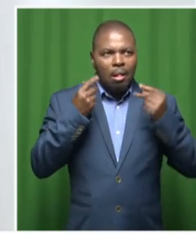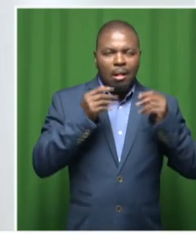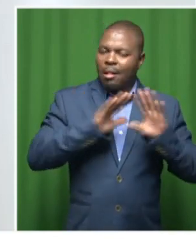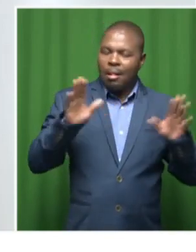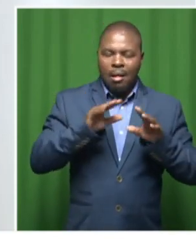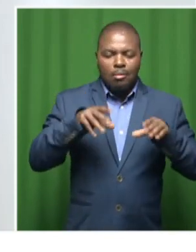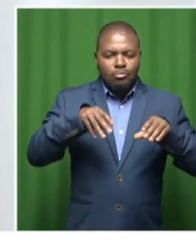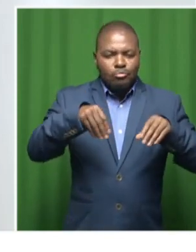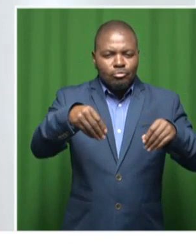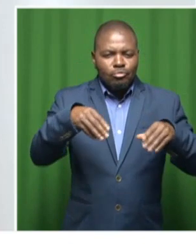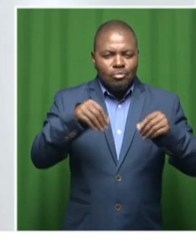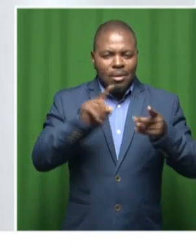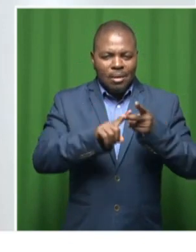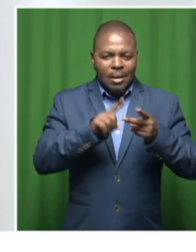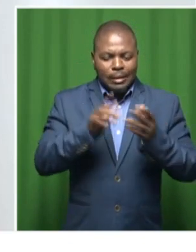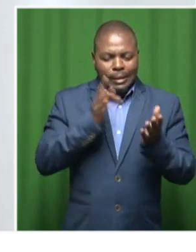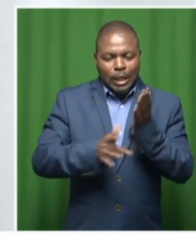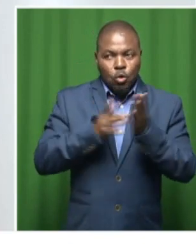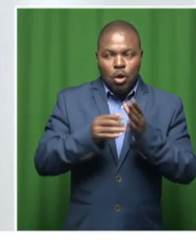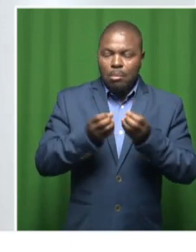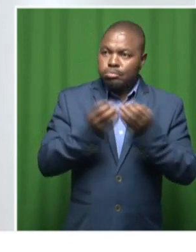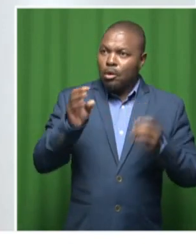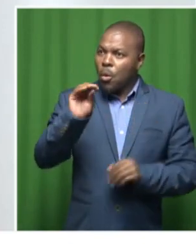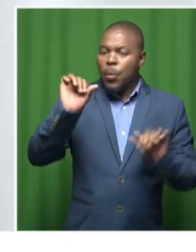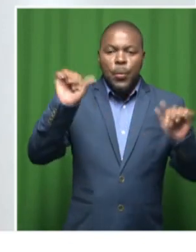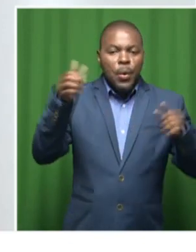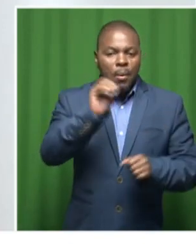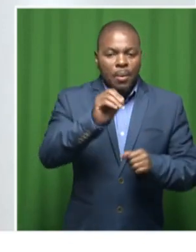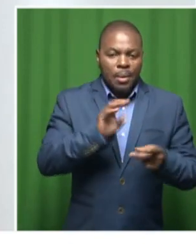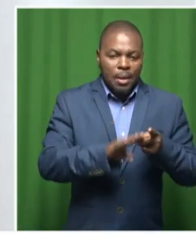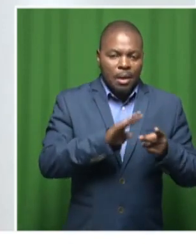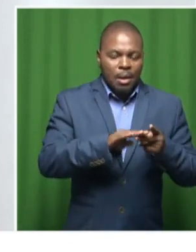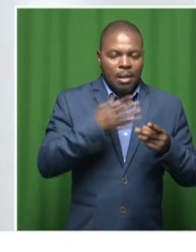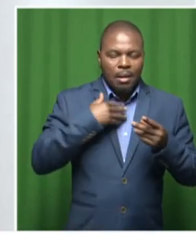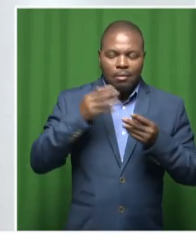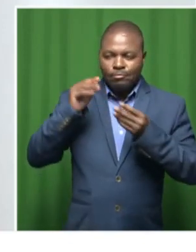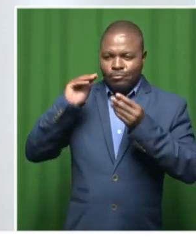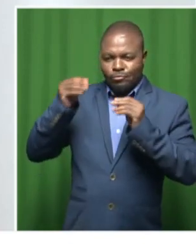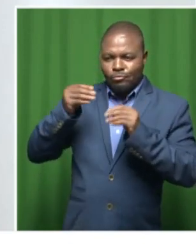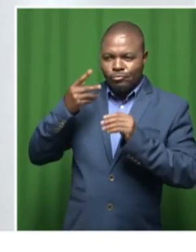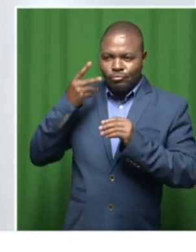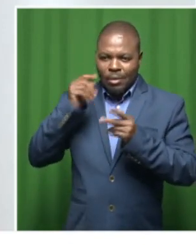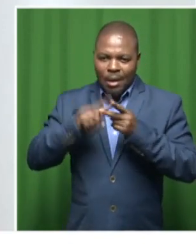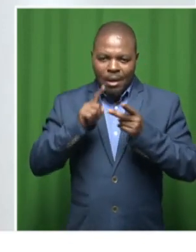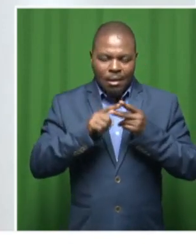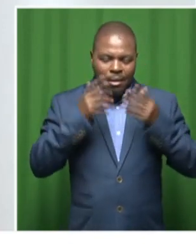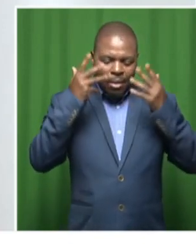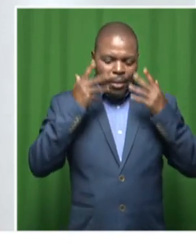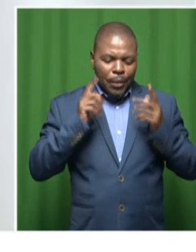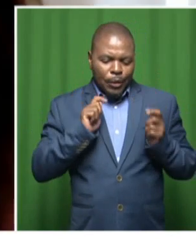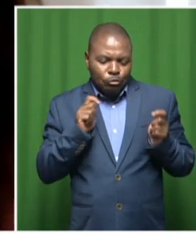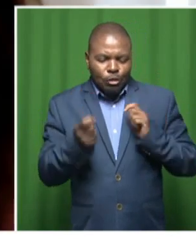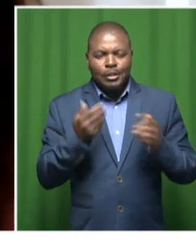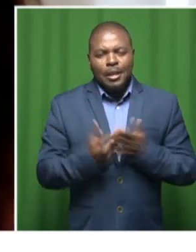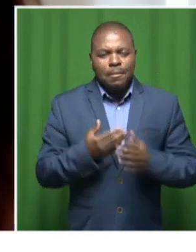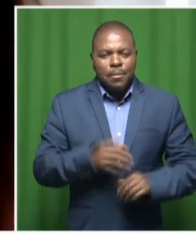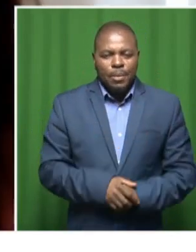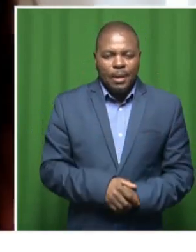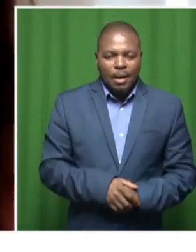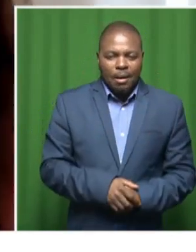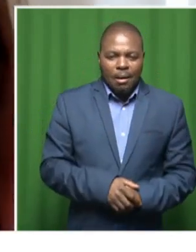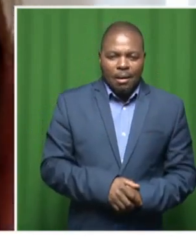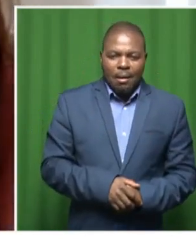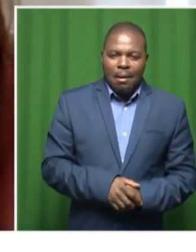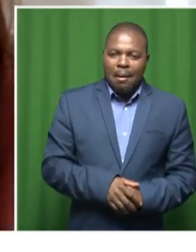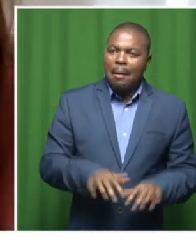2023, because we are getting some great technology out there that, combined with surgery, enhances your aesthetic outcomes. And I mean, how much